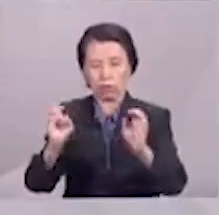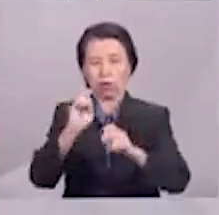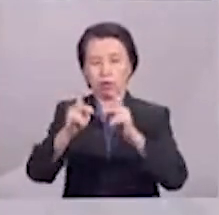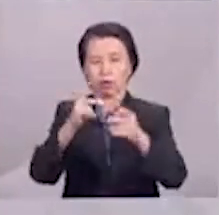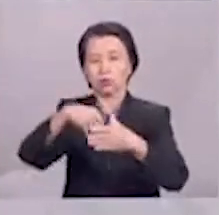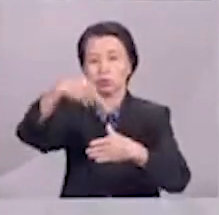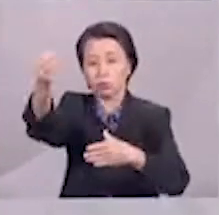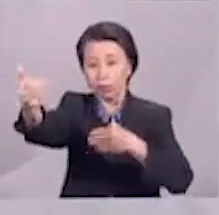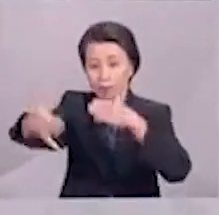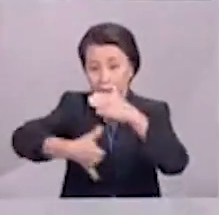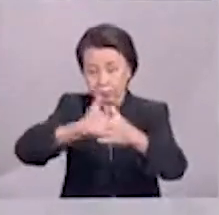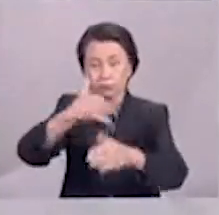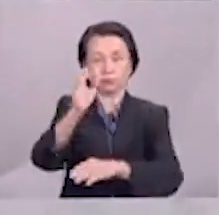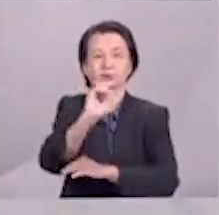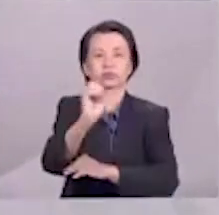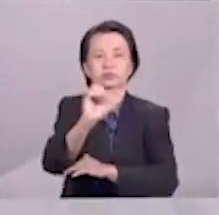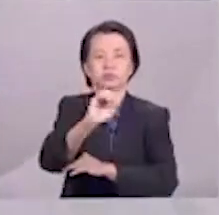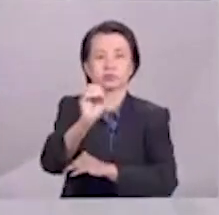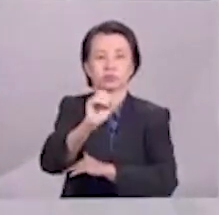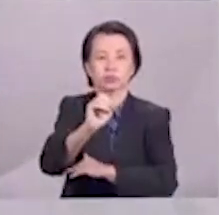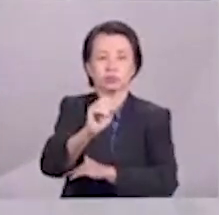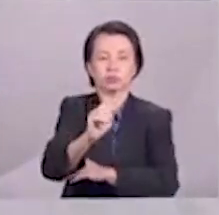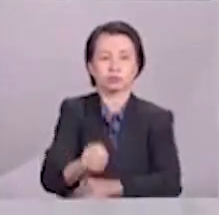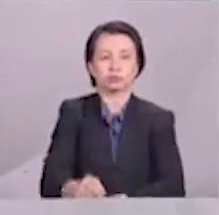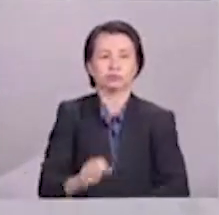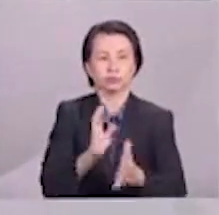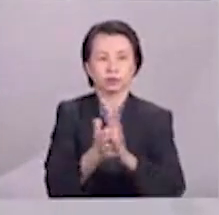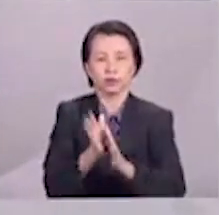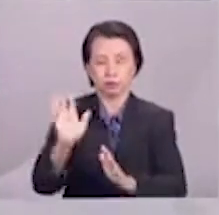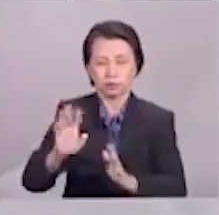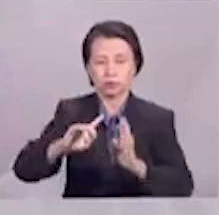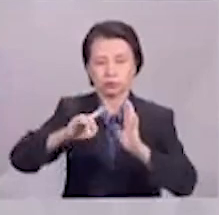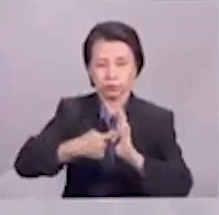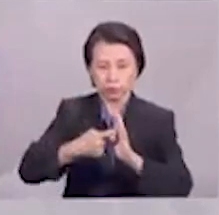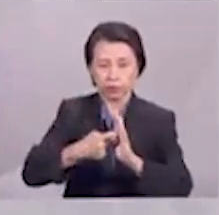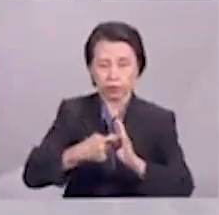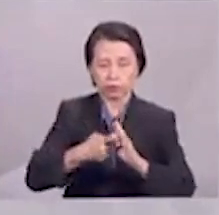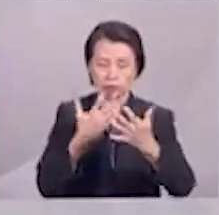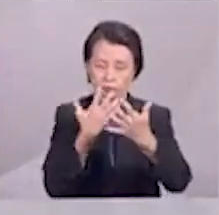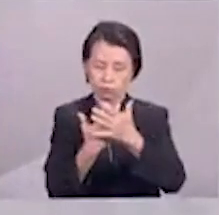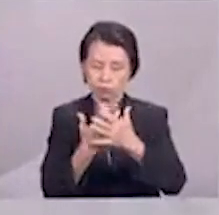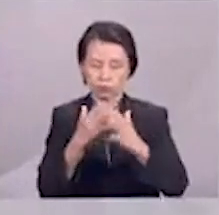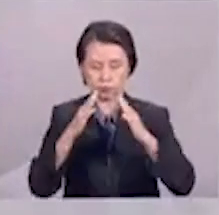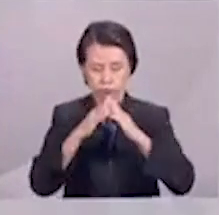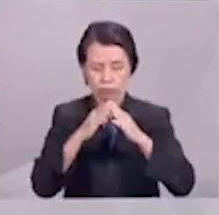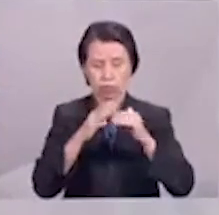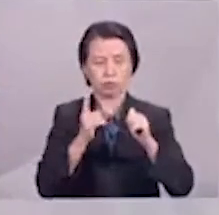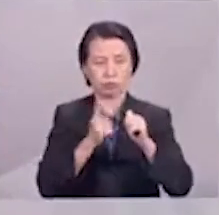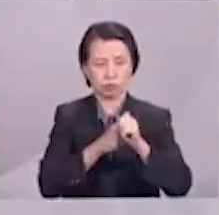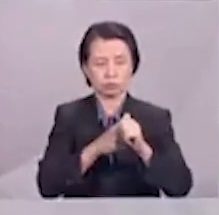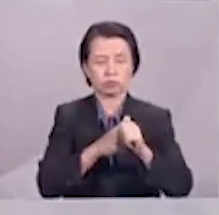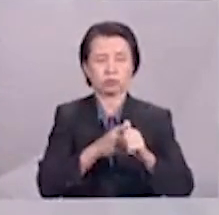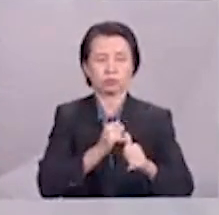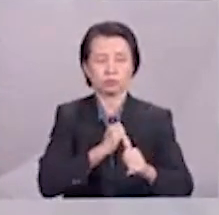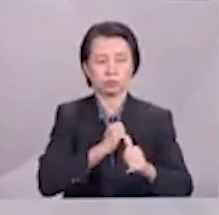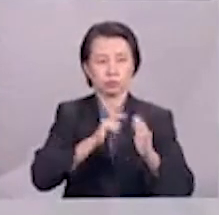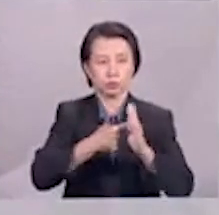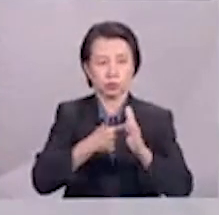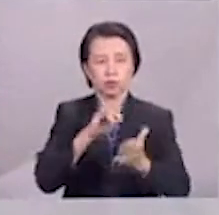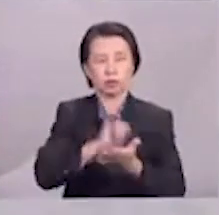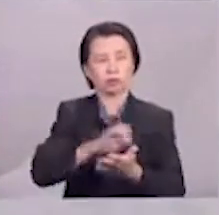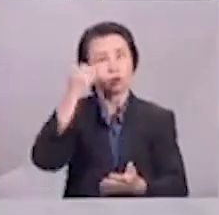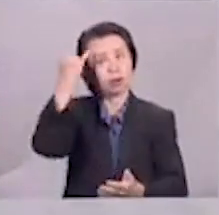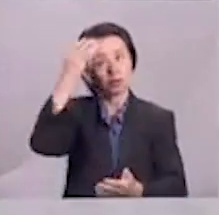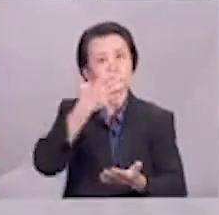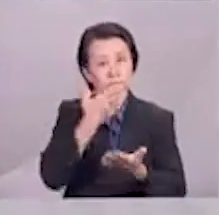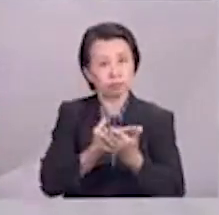outsiders coming from outside to your home. So you start the curfew at your home. So this is a good initiative